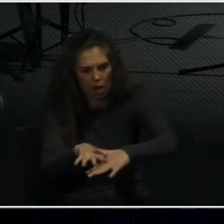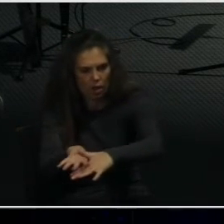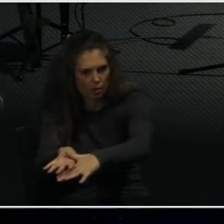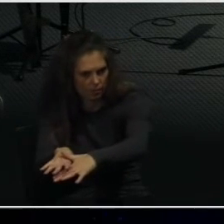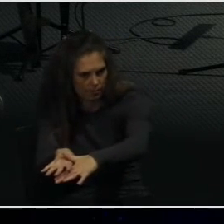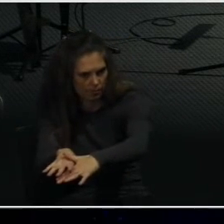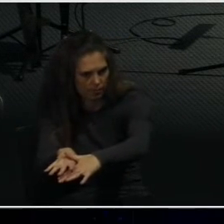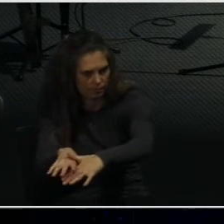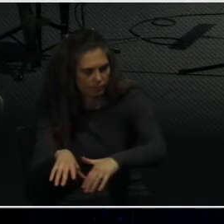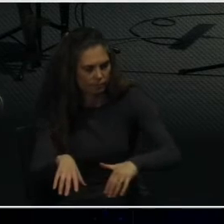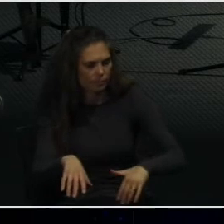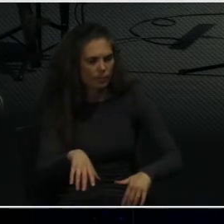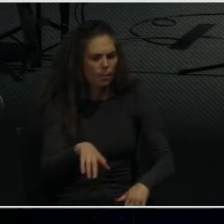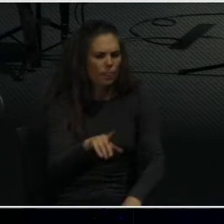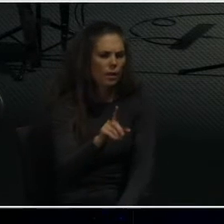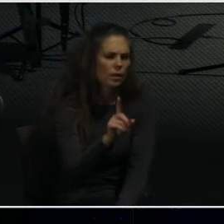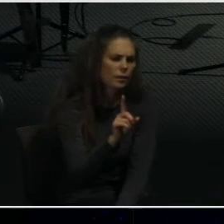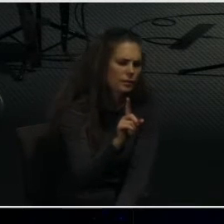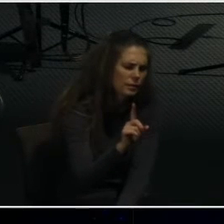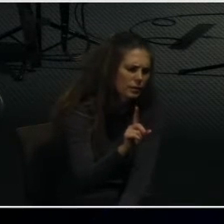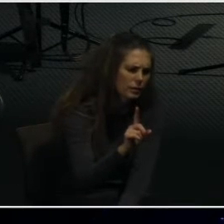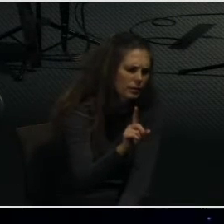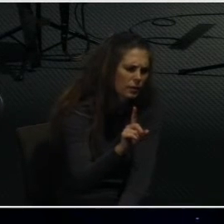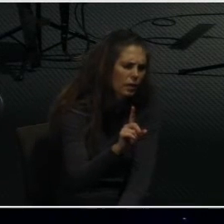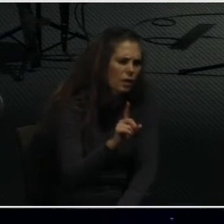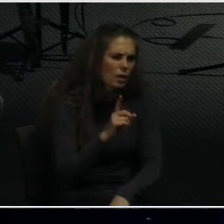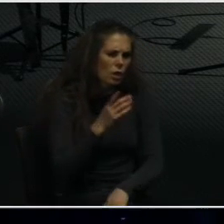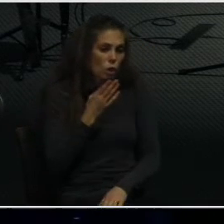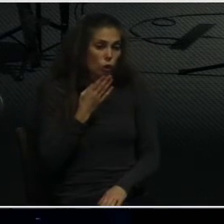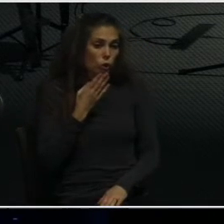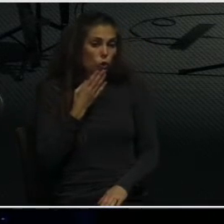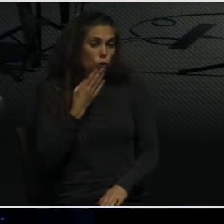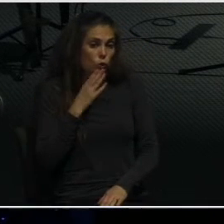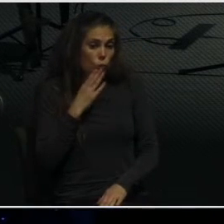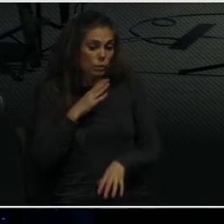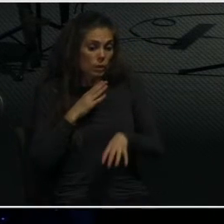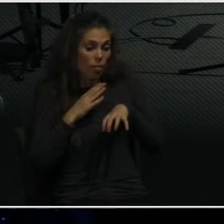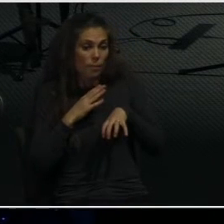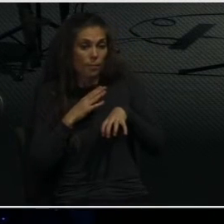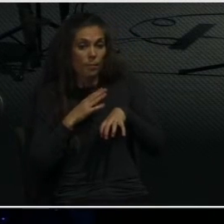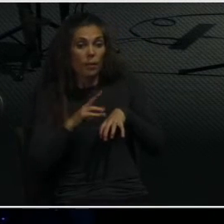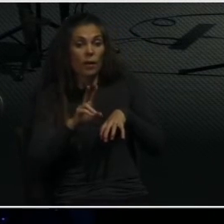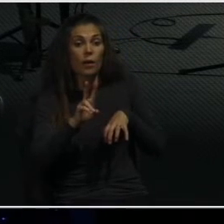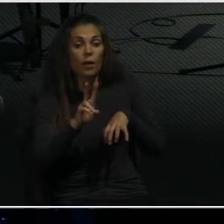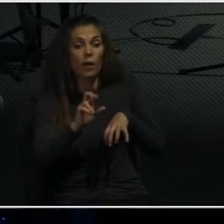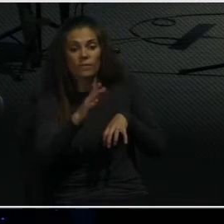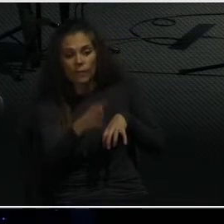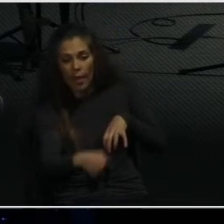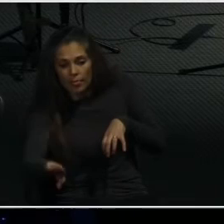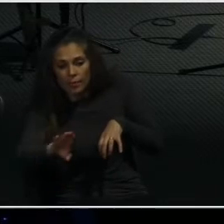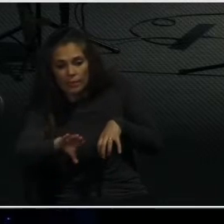There are huge mountains between Jerusalem and the Valley of the Dead Sea,